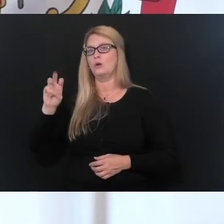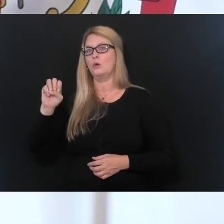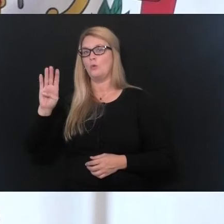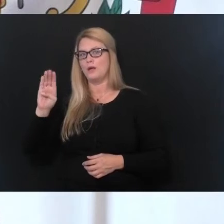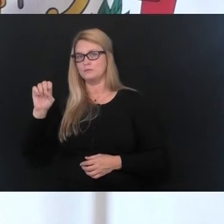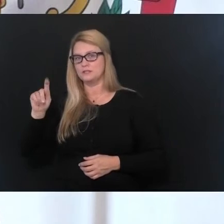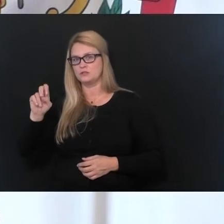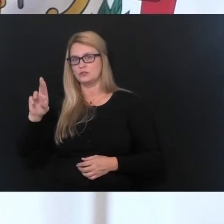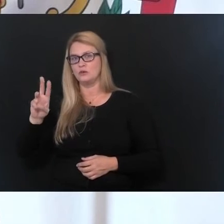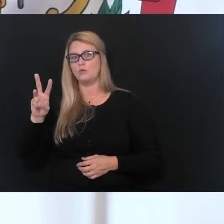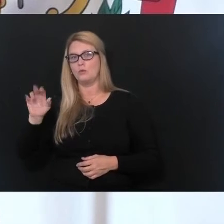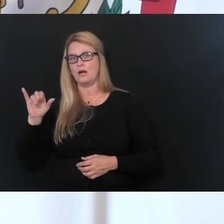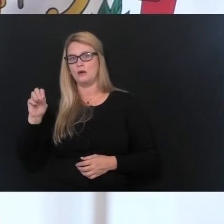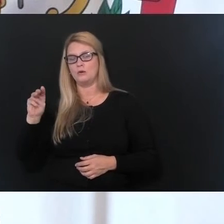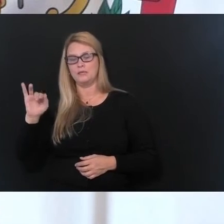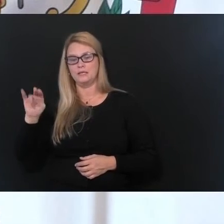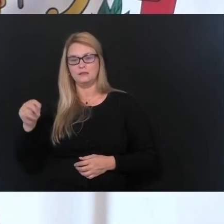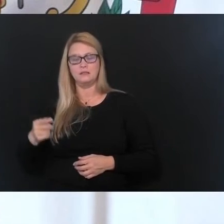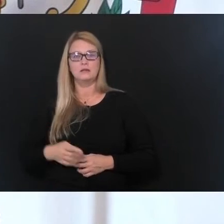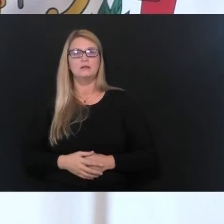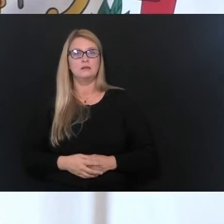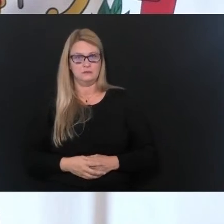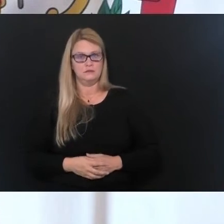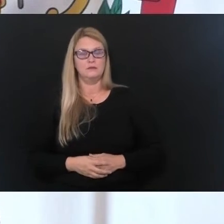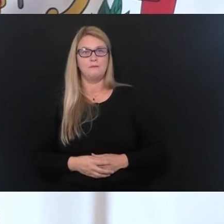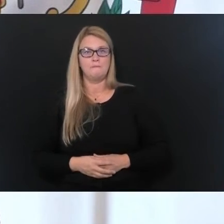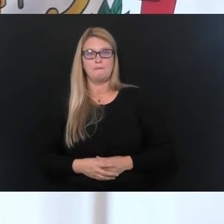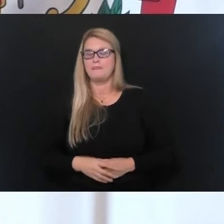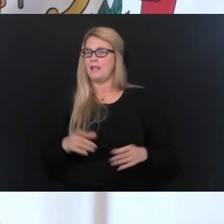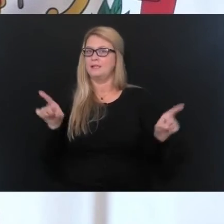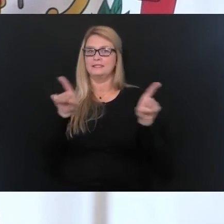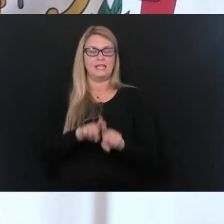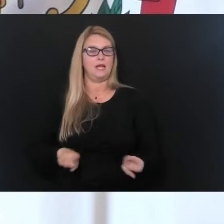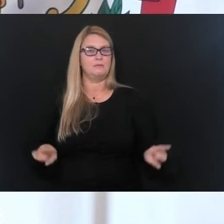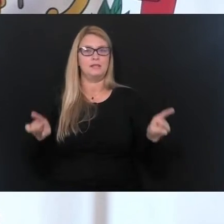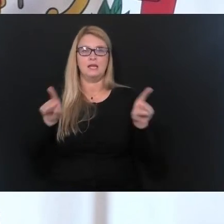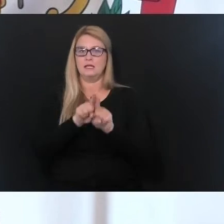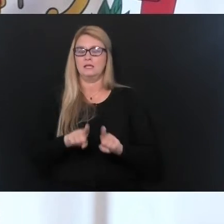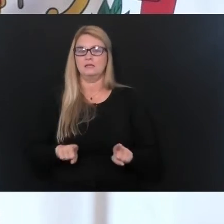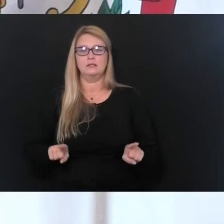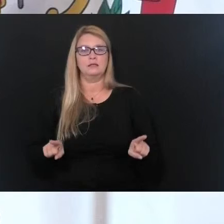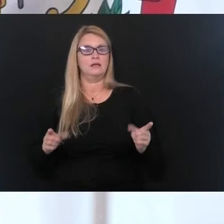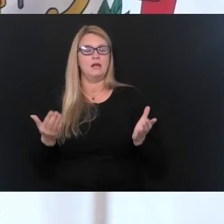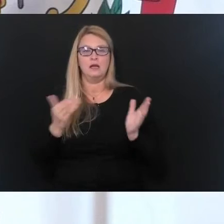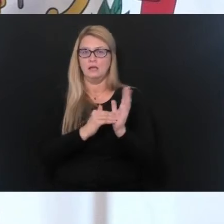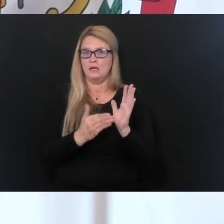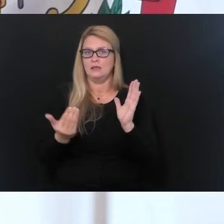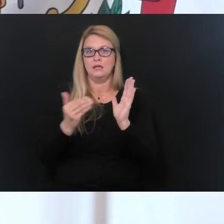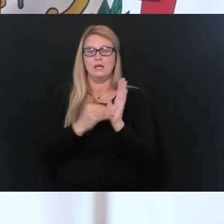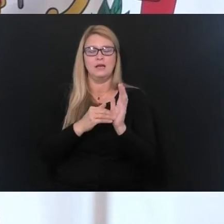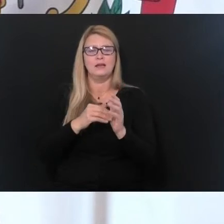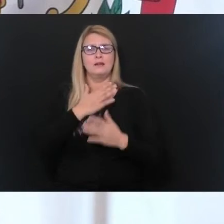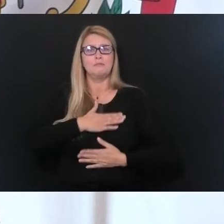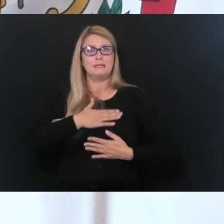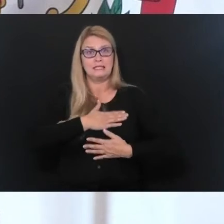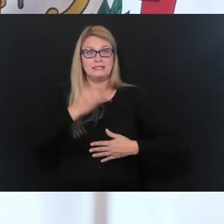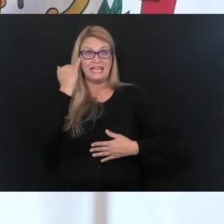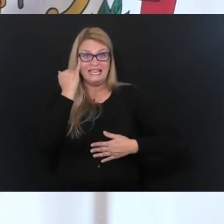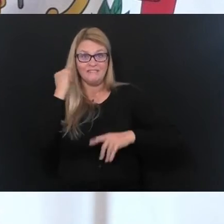counties. I go through the same thing, but a pew in between you,